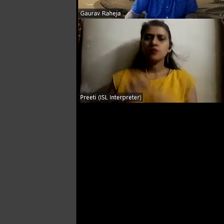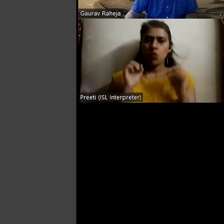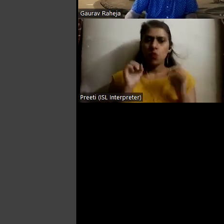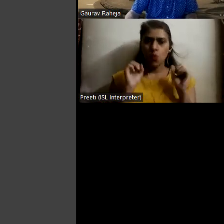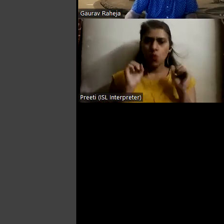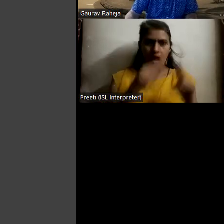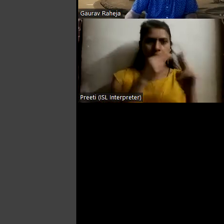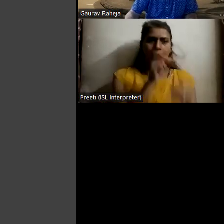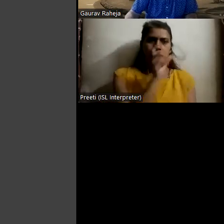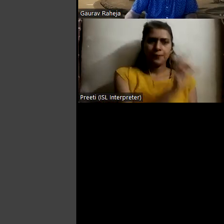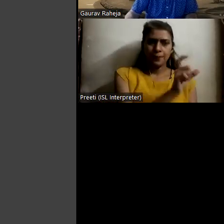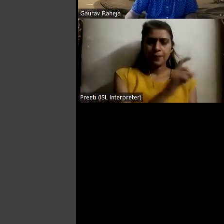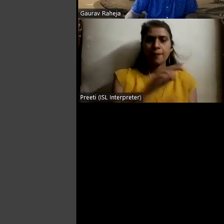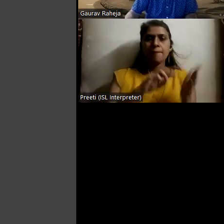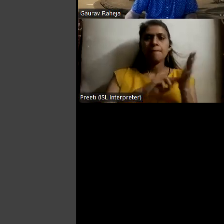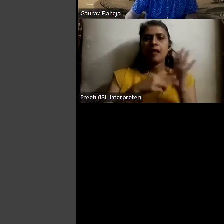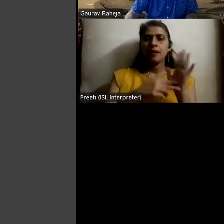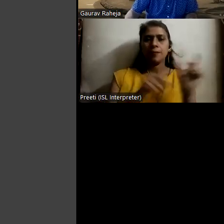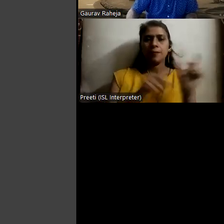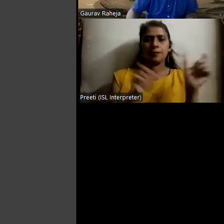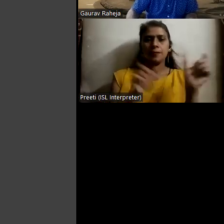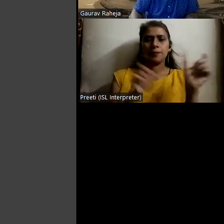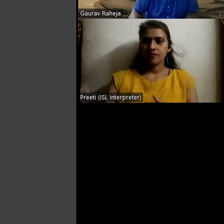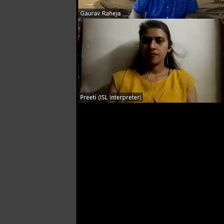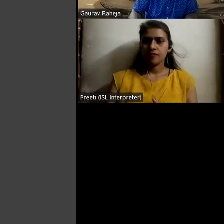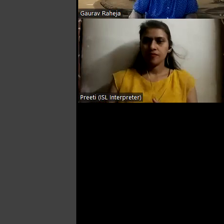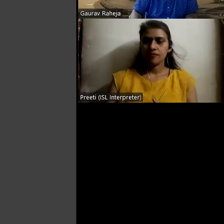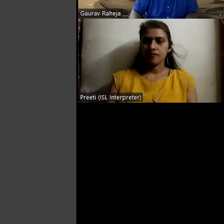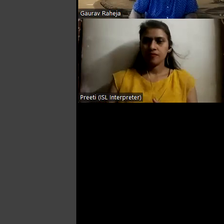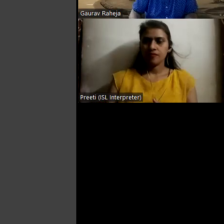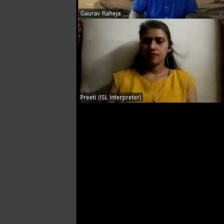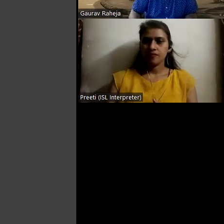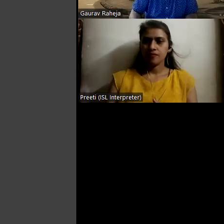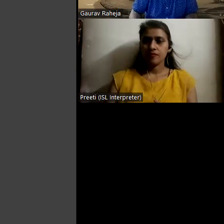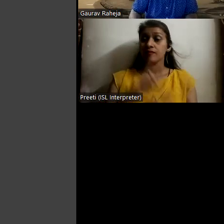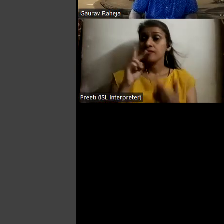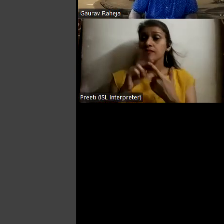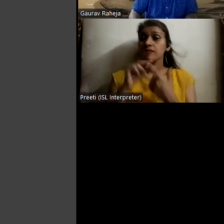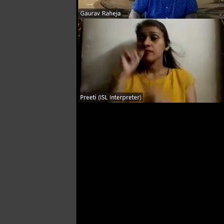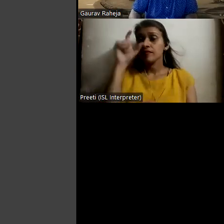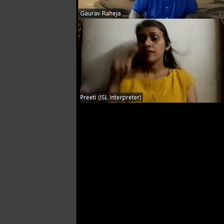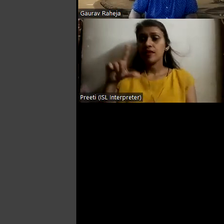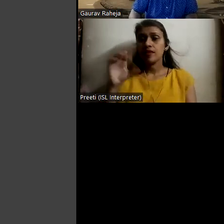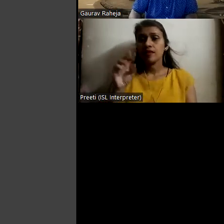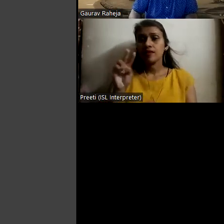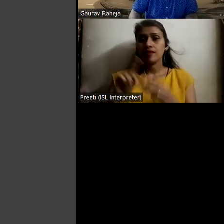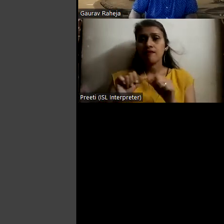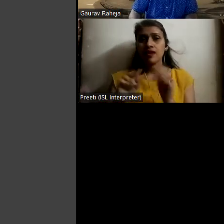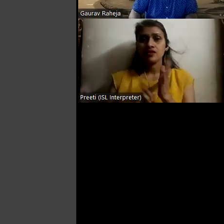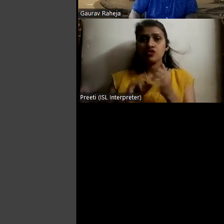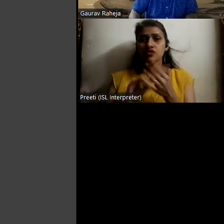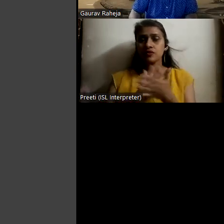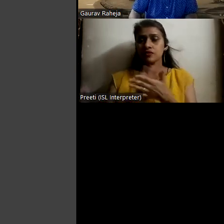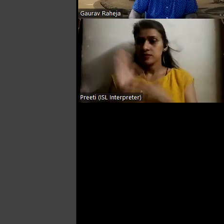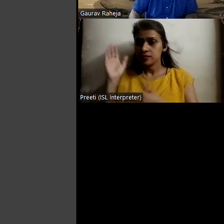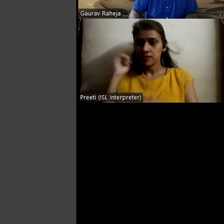names. Would Lavansh want to share his or her views? Hello, sir. Am I audible? Yes, you're